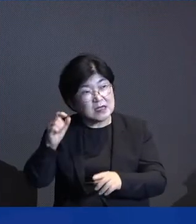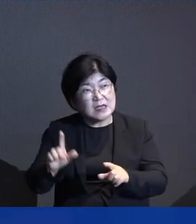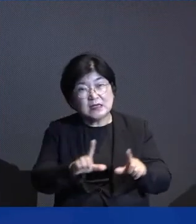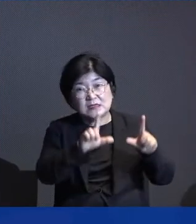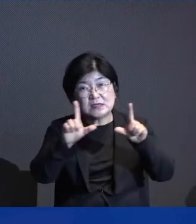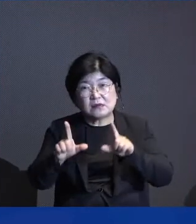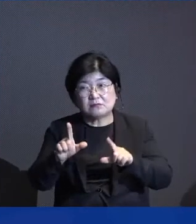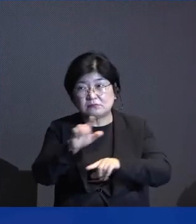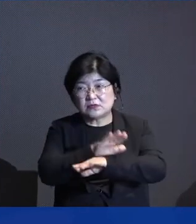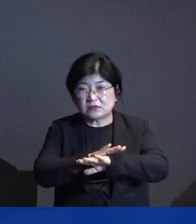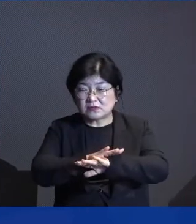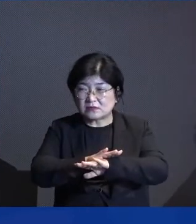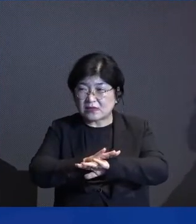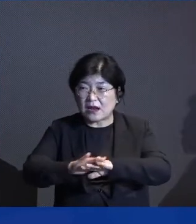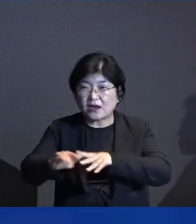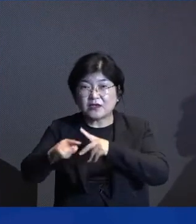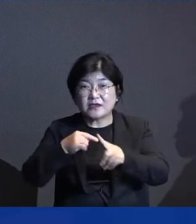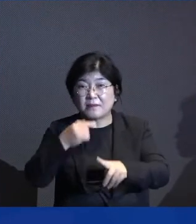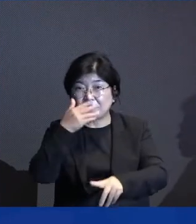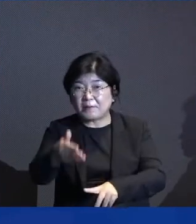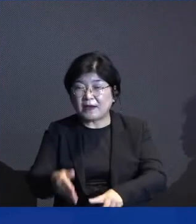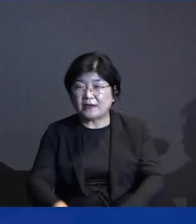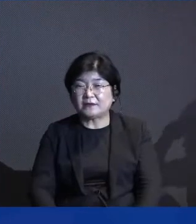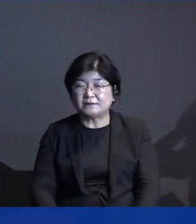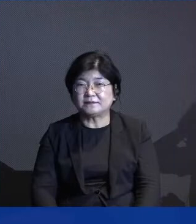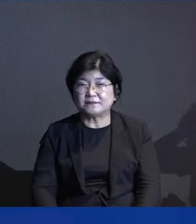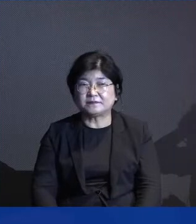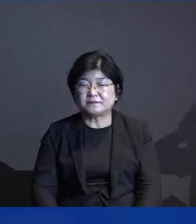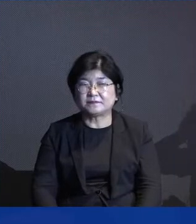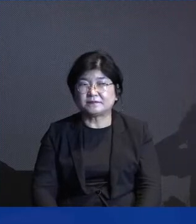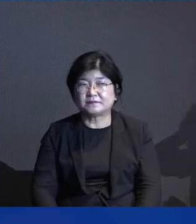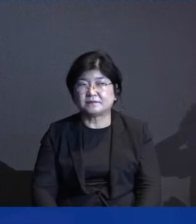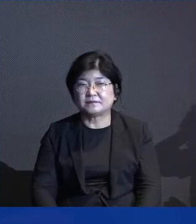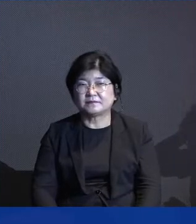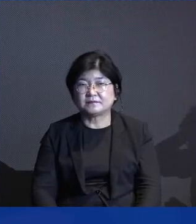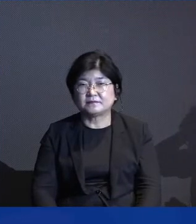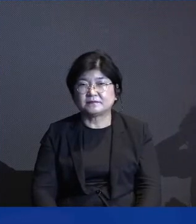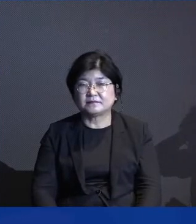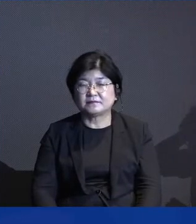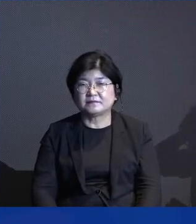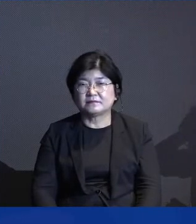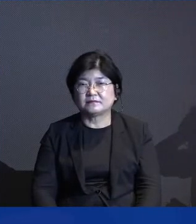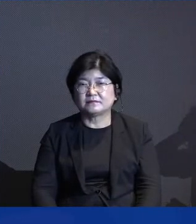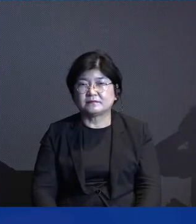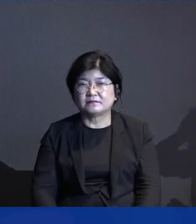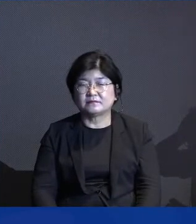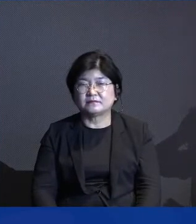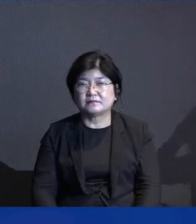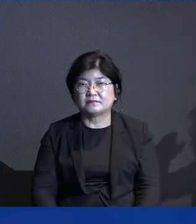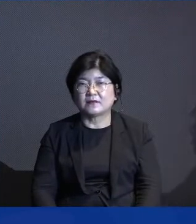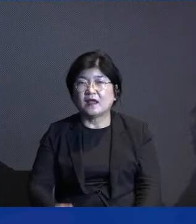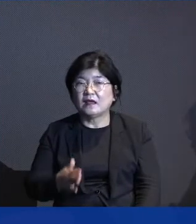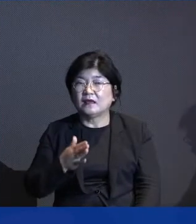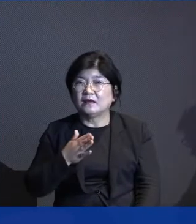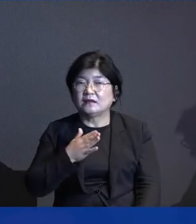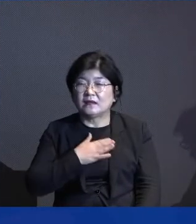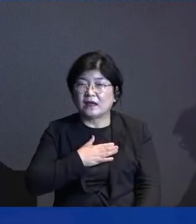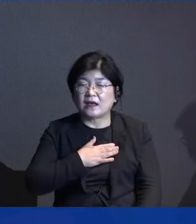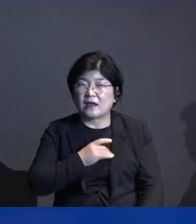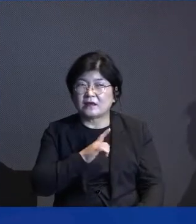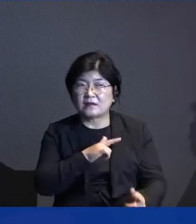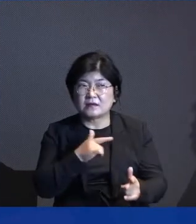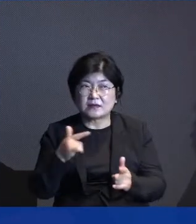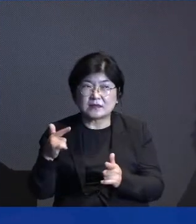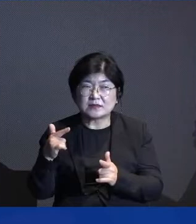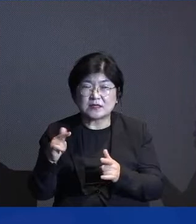that respect, I would like to bring also some intersectionality, the concept of intersectionality. So when we are